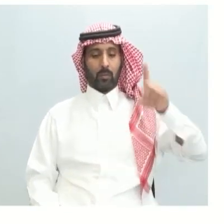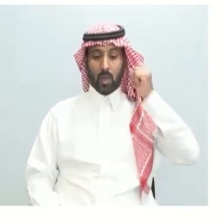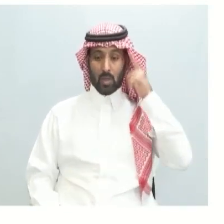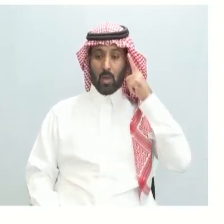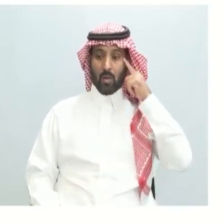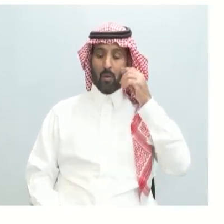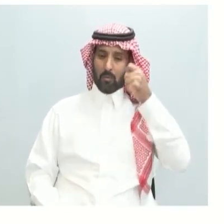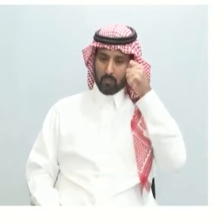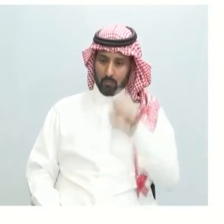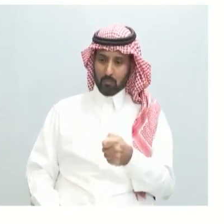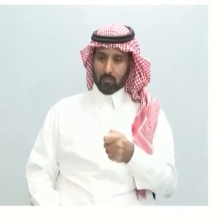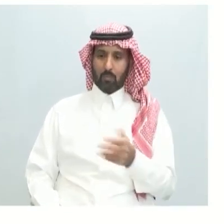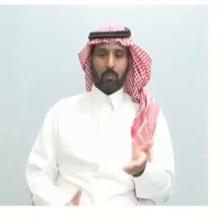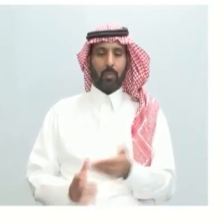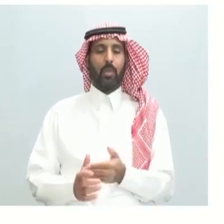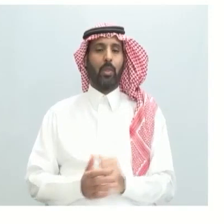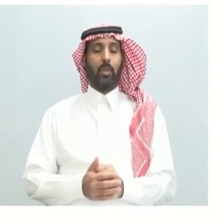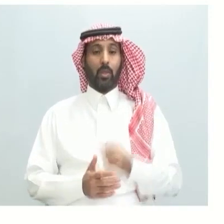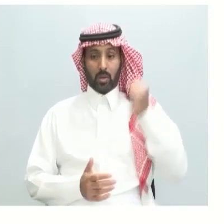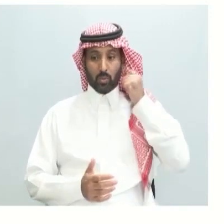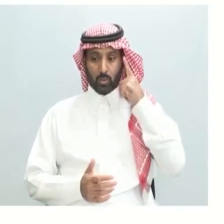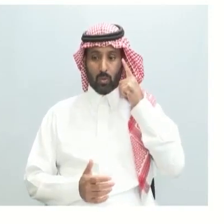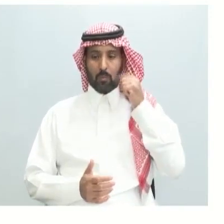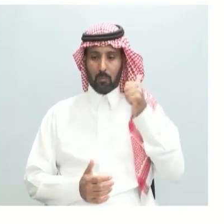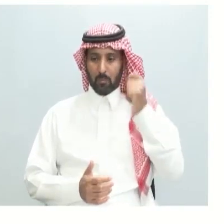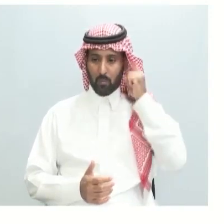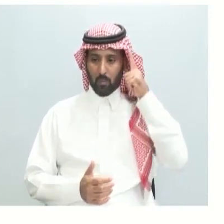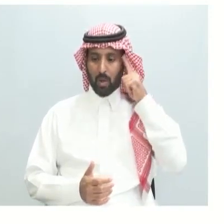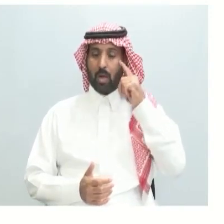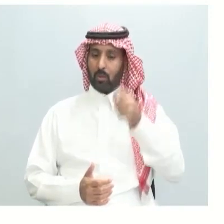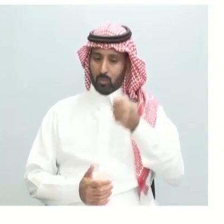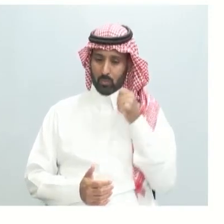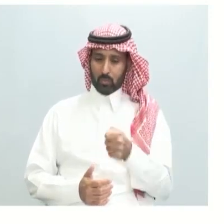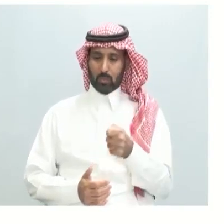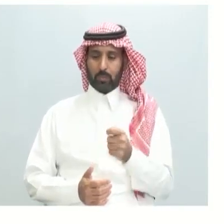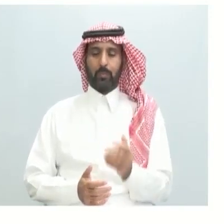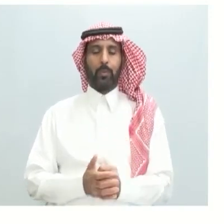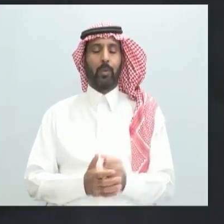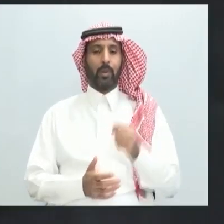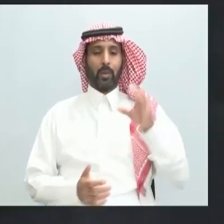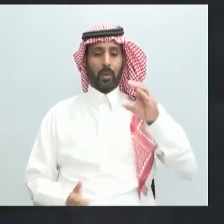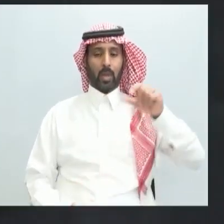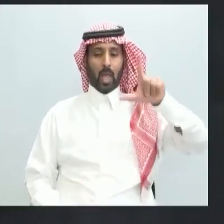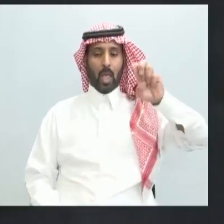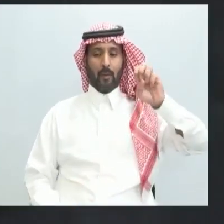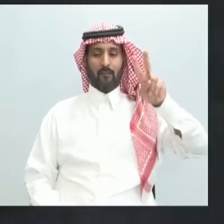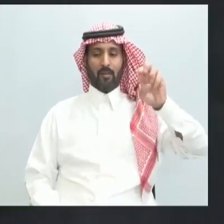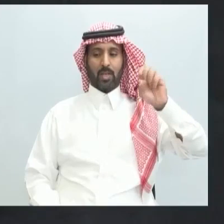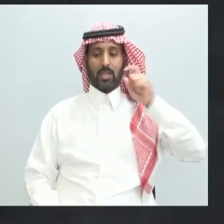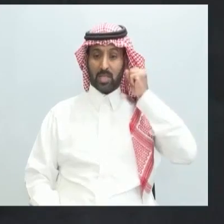clever and original. Clever and original. Something or